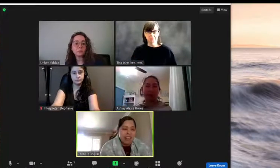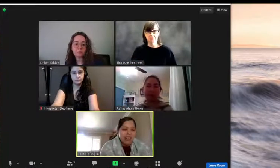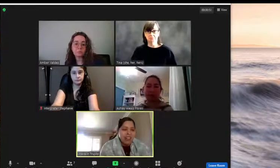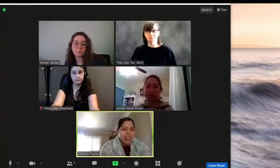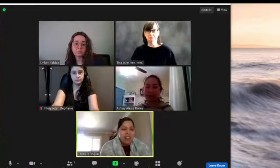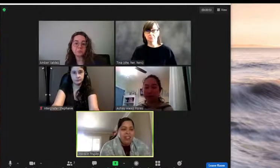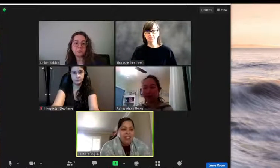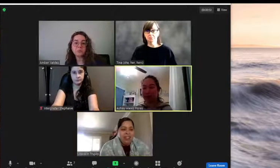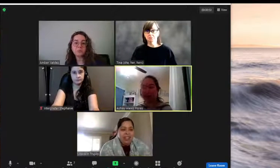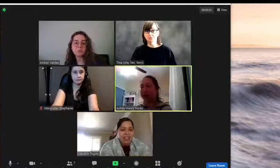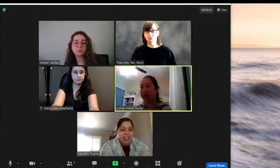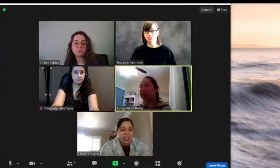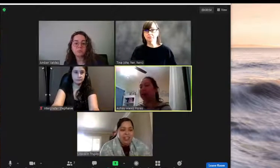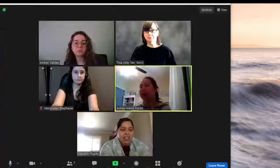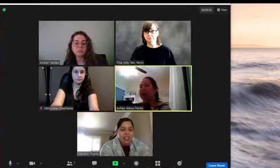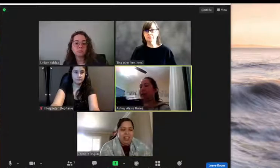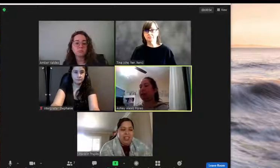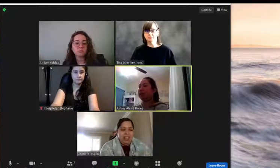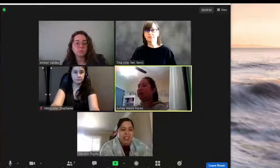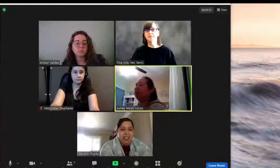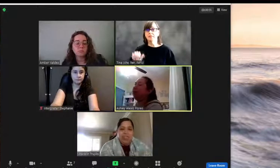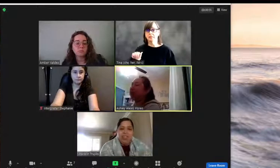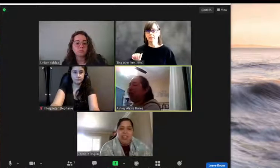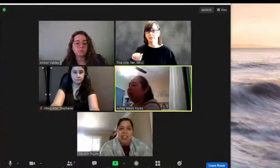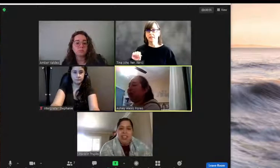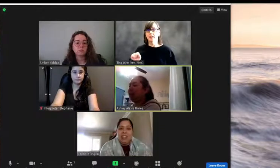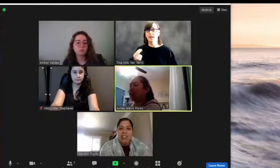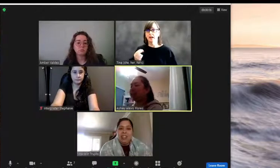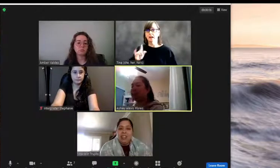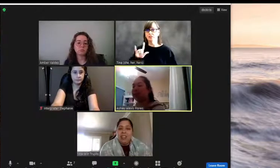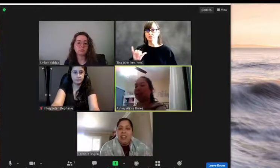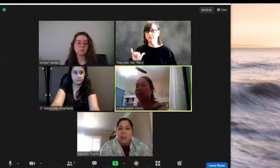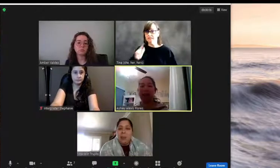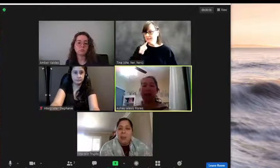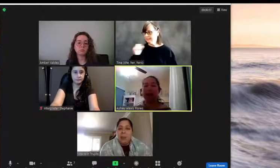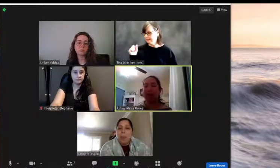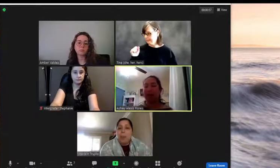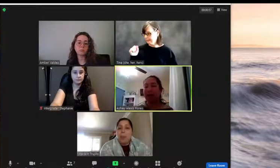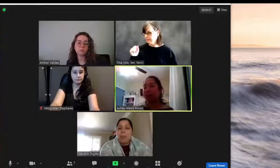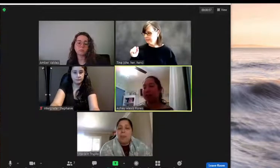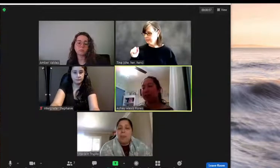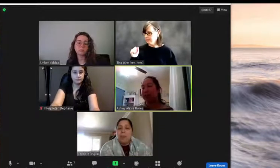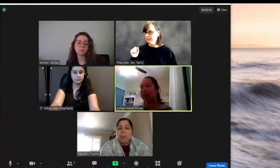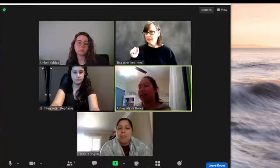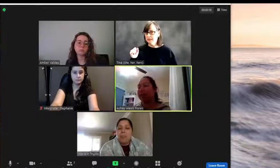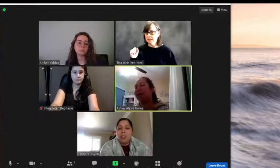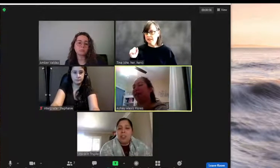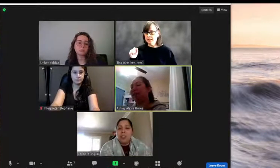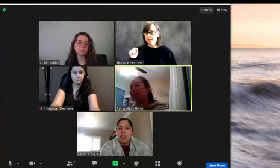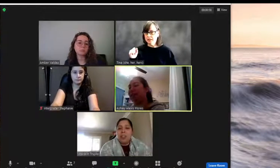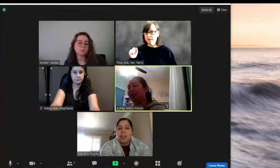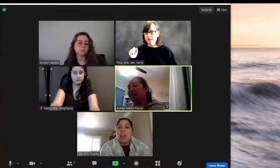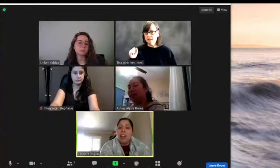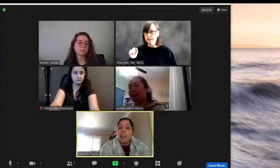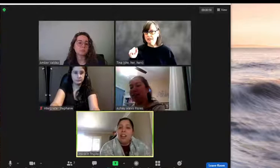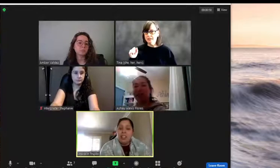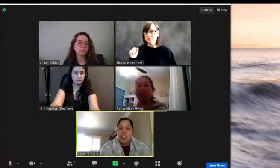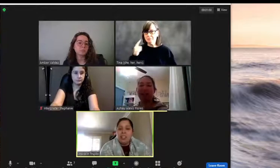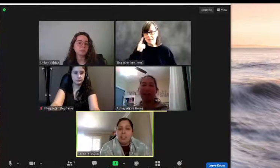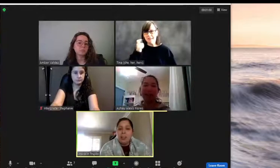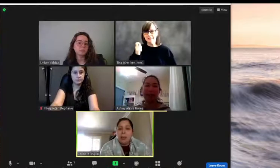head. Yeah. Sure. Or one right now she said attitude or behavior.